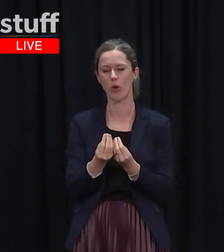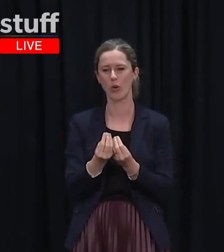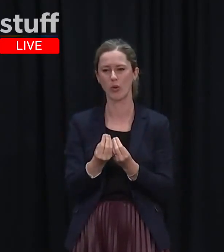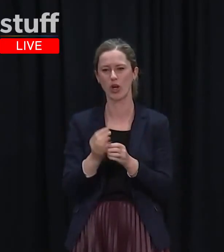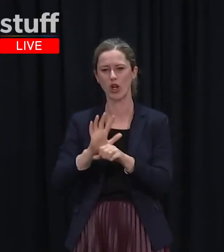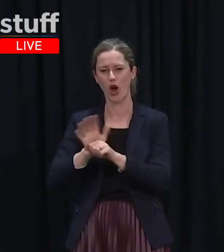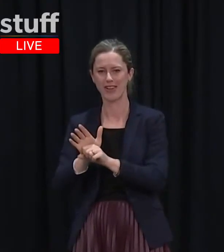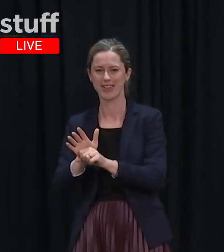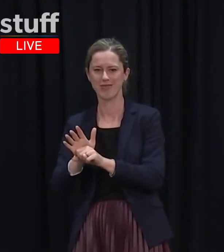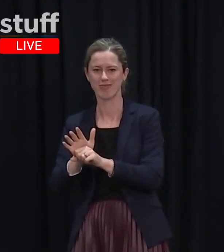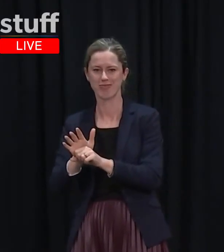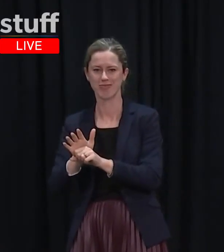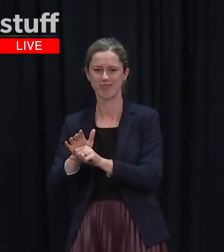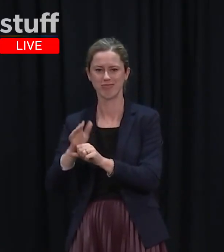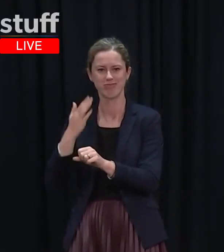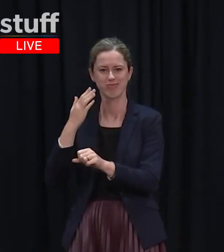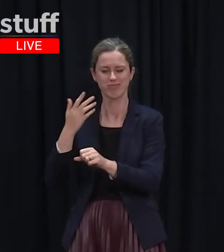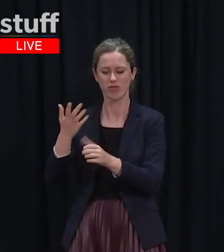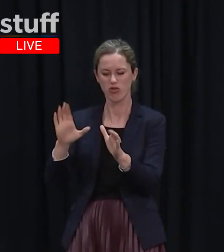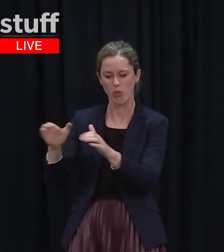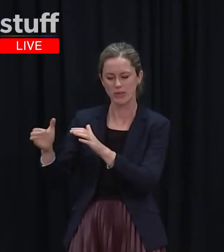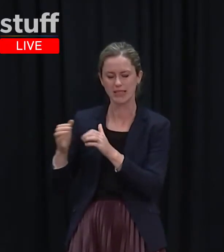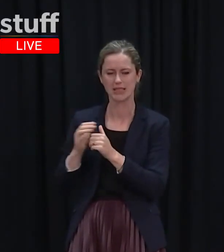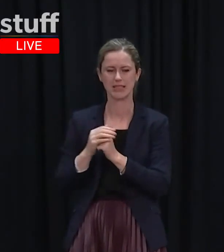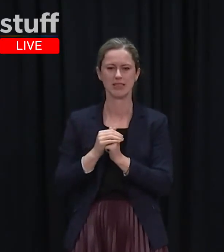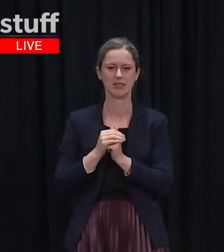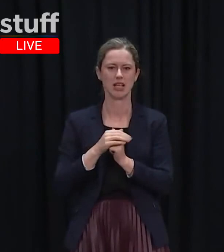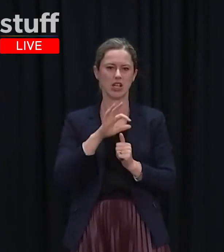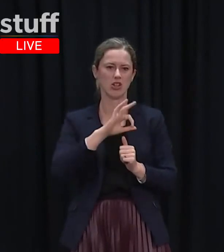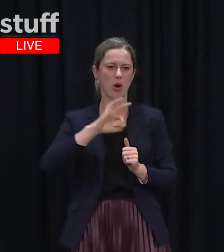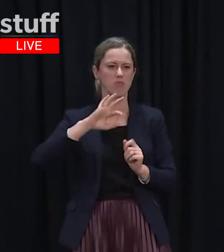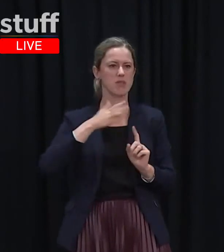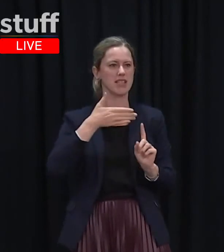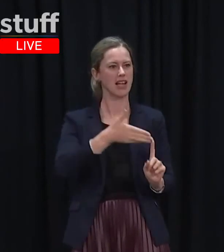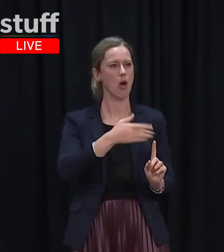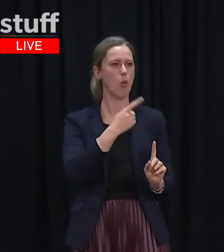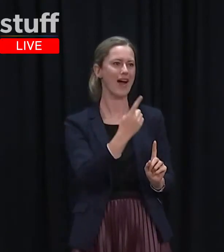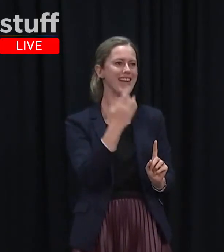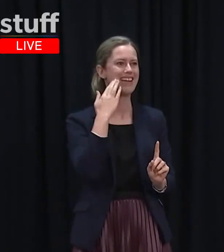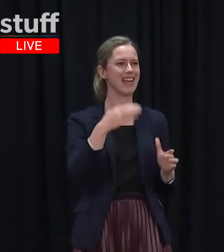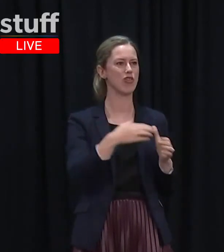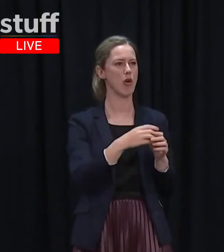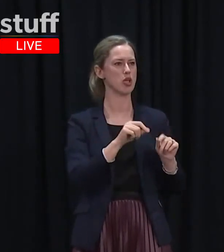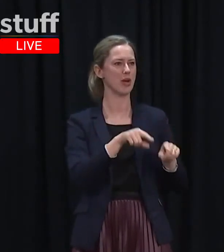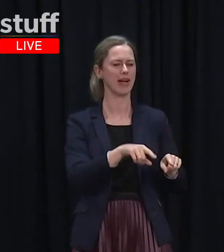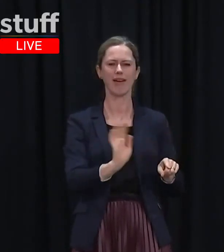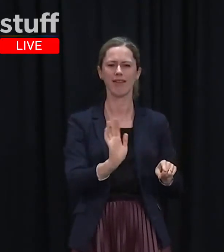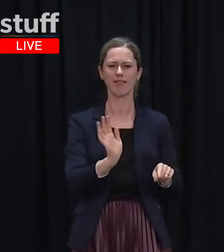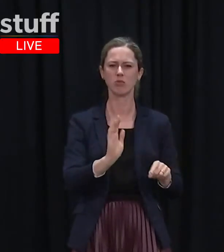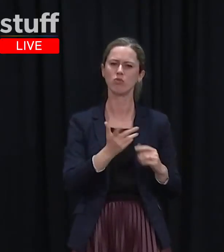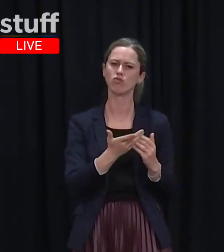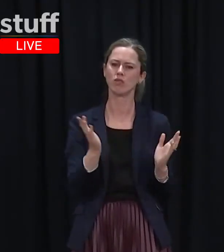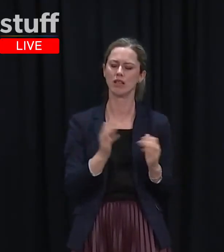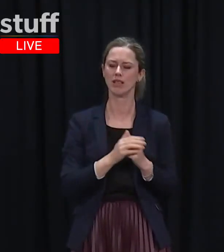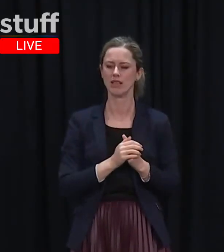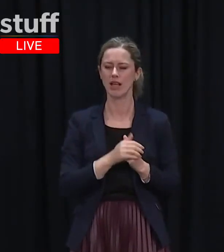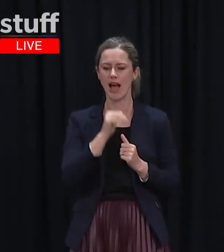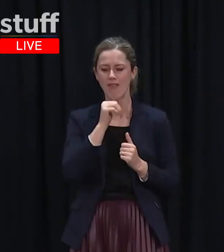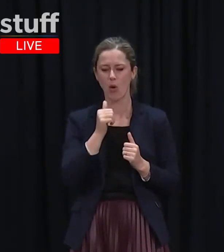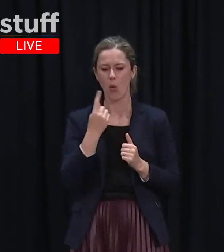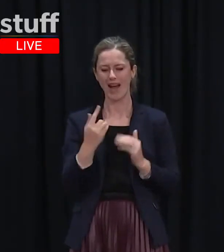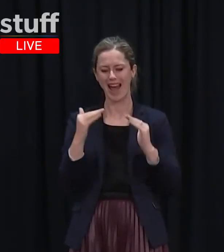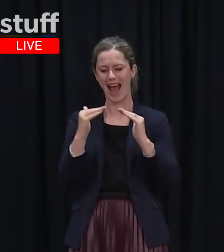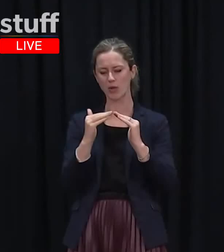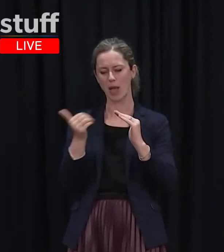cases. So at the moment, so there's nothing particular about those groups. Generally, if there are large numbers of people